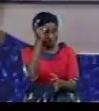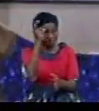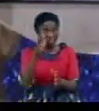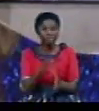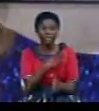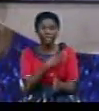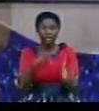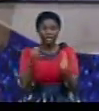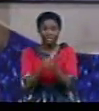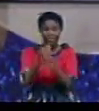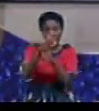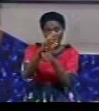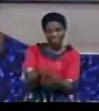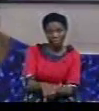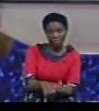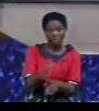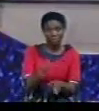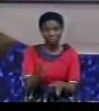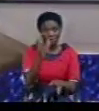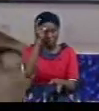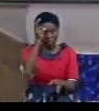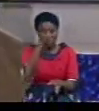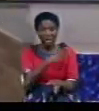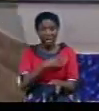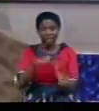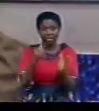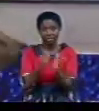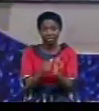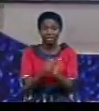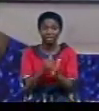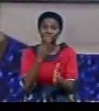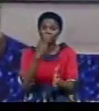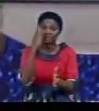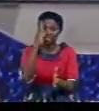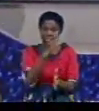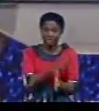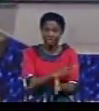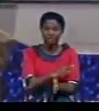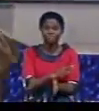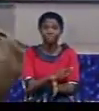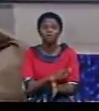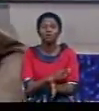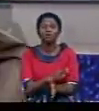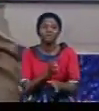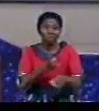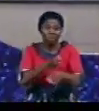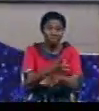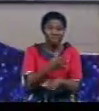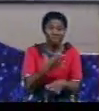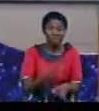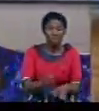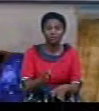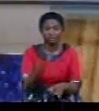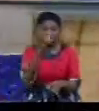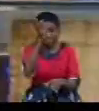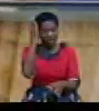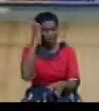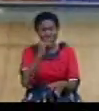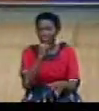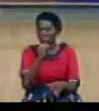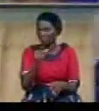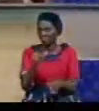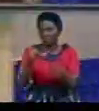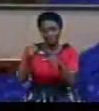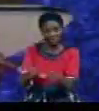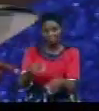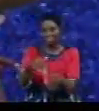and that oppression of Satan and that evil force of Satan will not remain in any